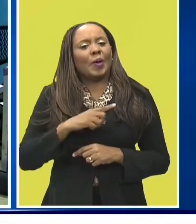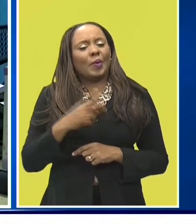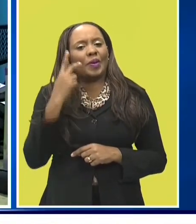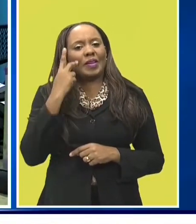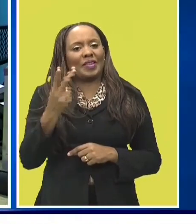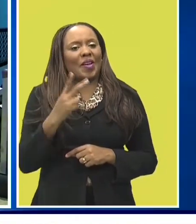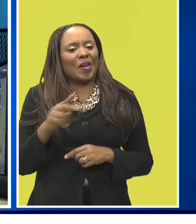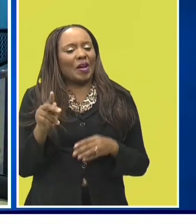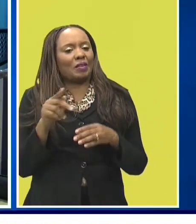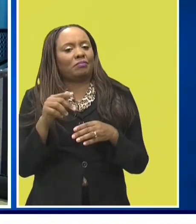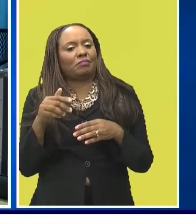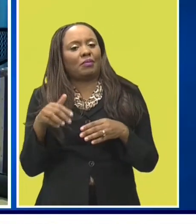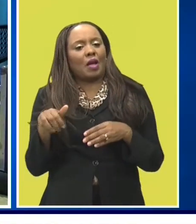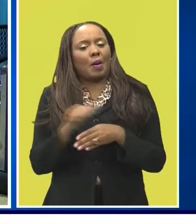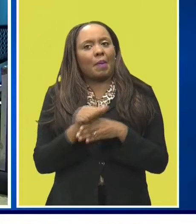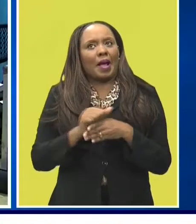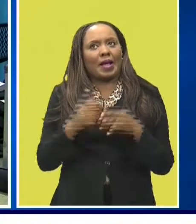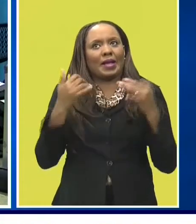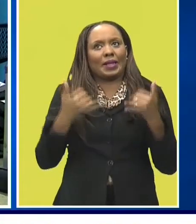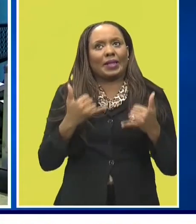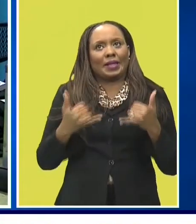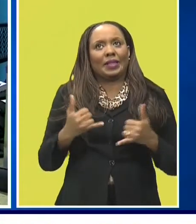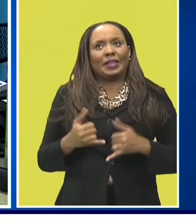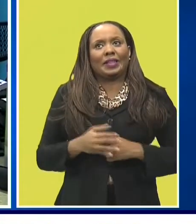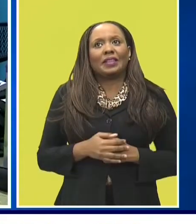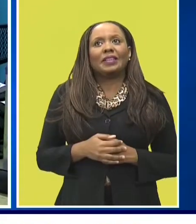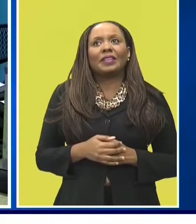during rehearsals at Ocean Park.